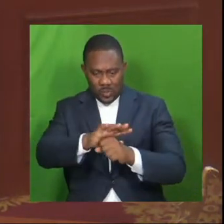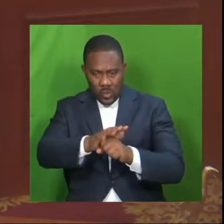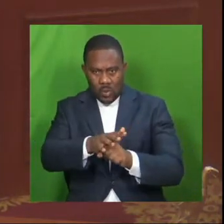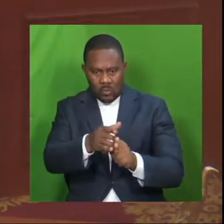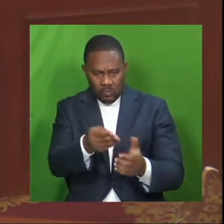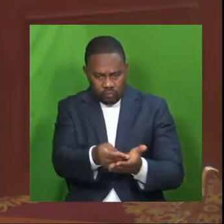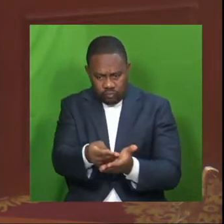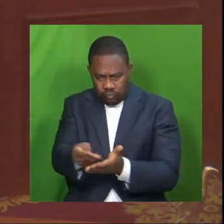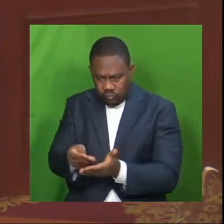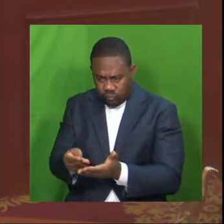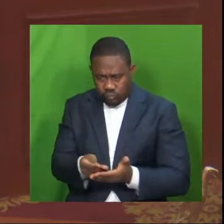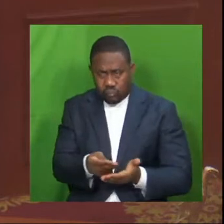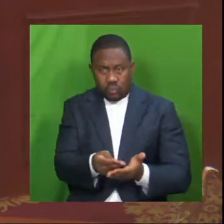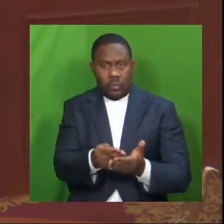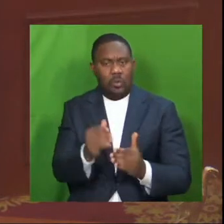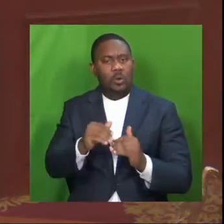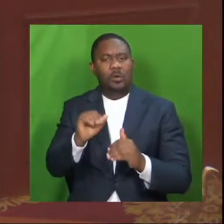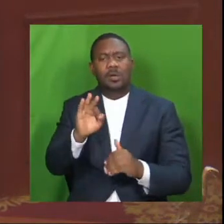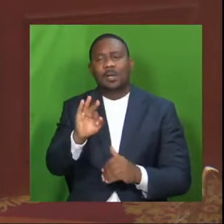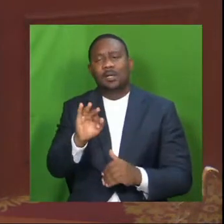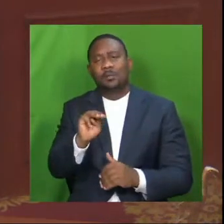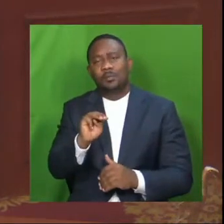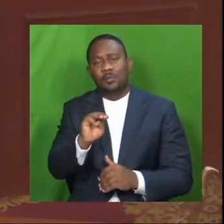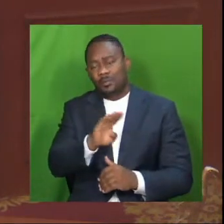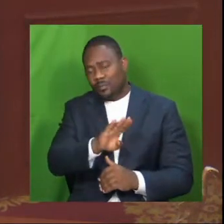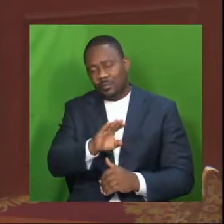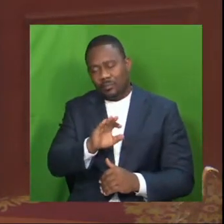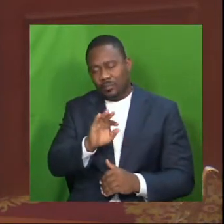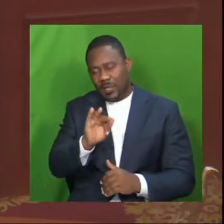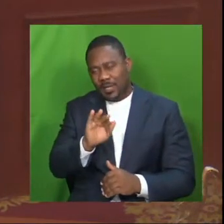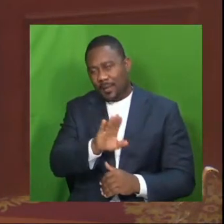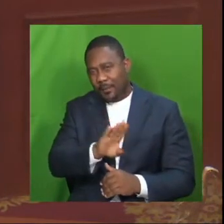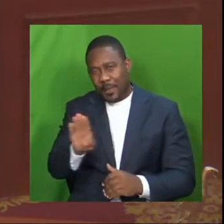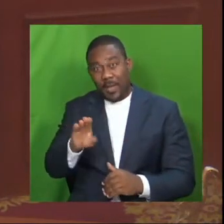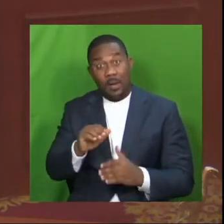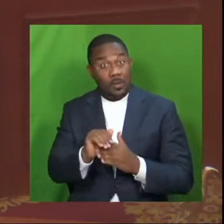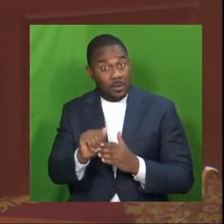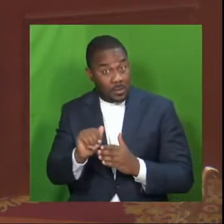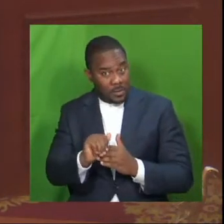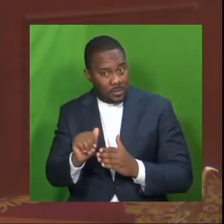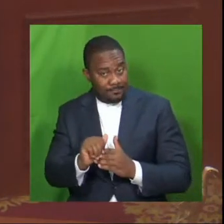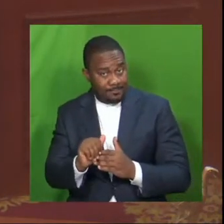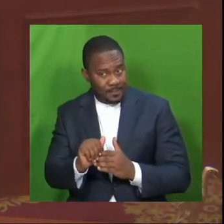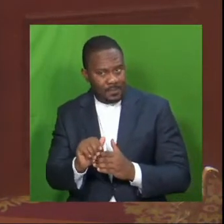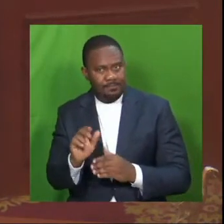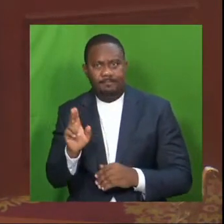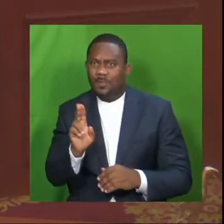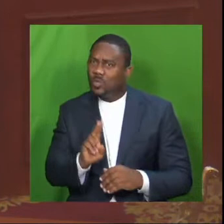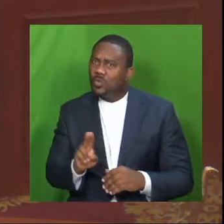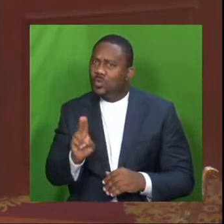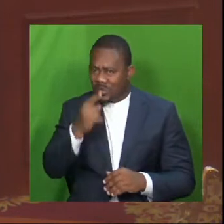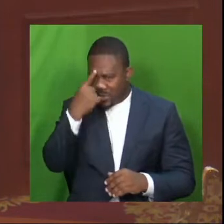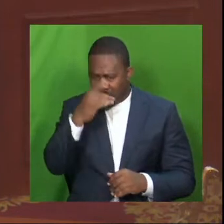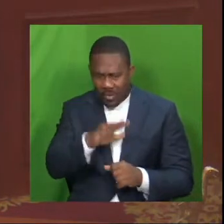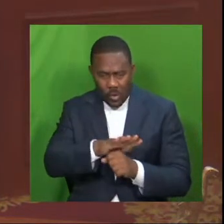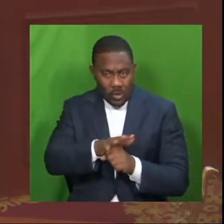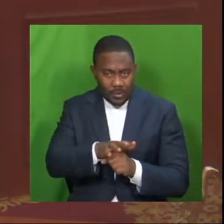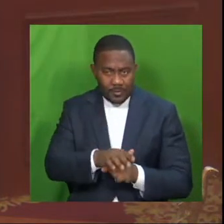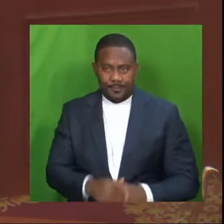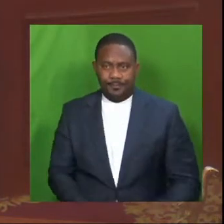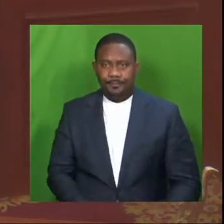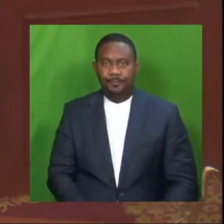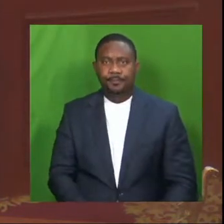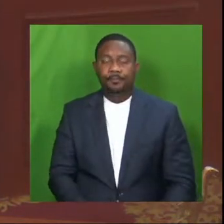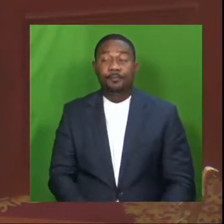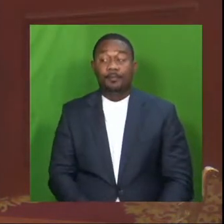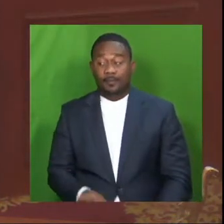expenditure of the over 19 billion Ghana cedis which have so been spent on that. Mr. Speaker, the President's admission